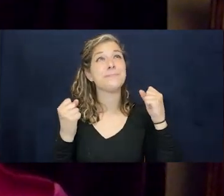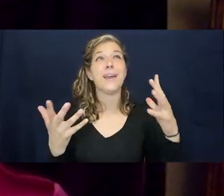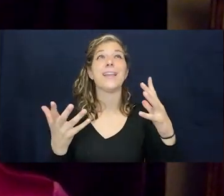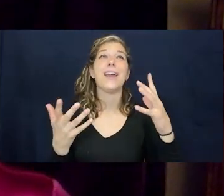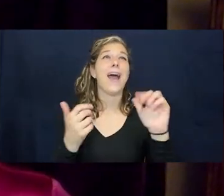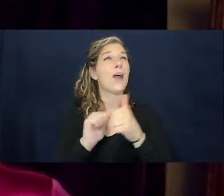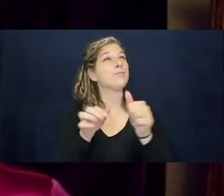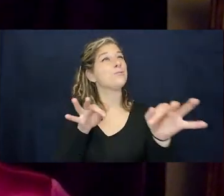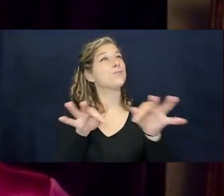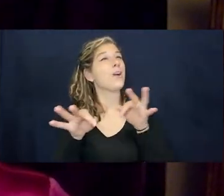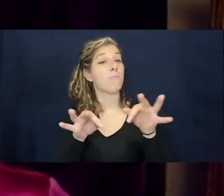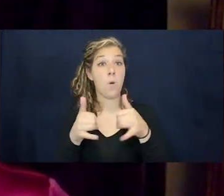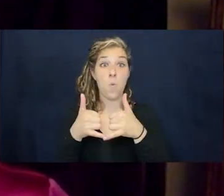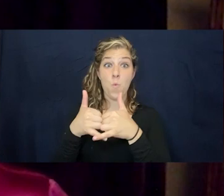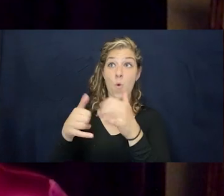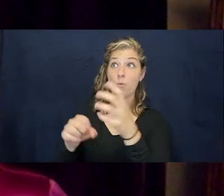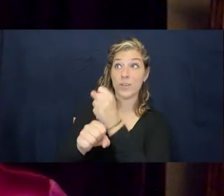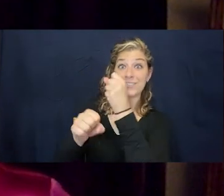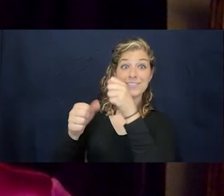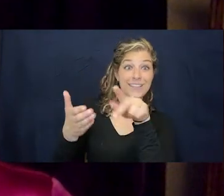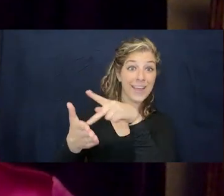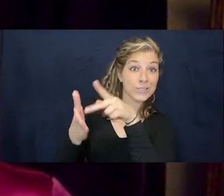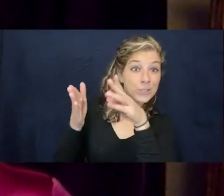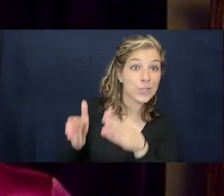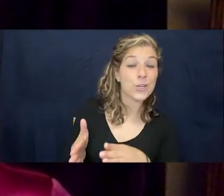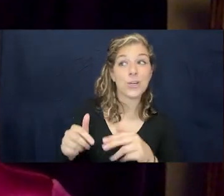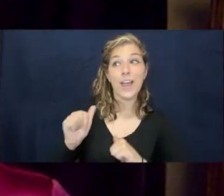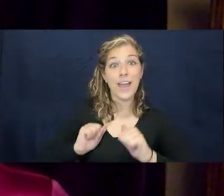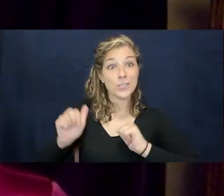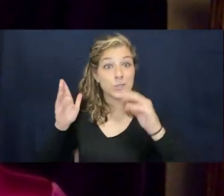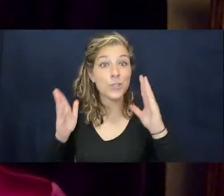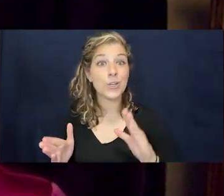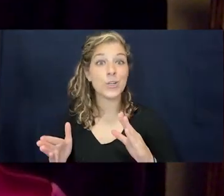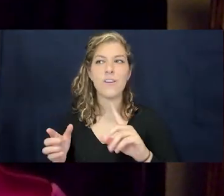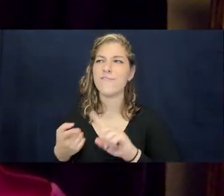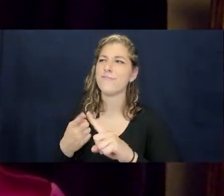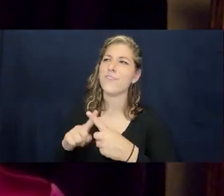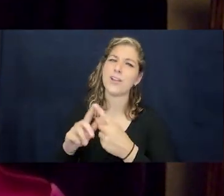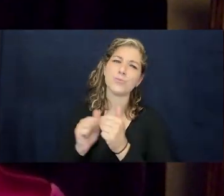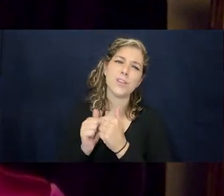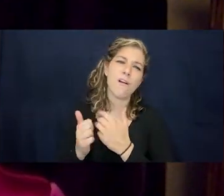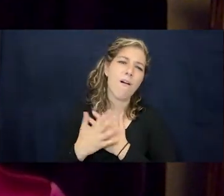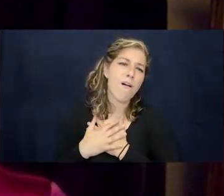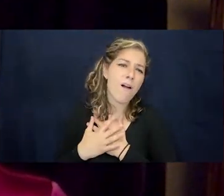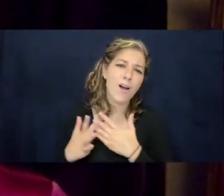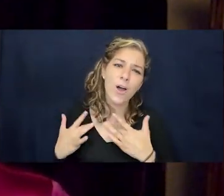Reinking. Annie was so many things. She was an award-winning dancer and